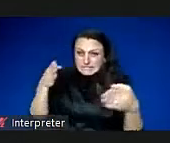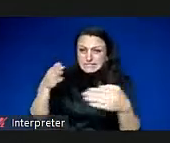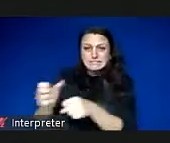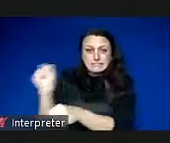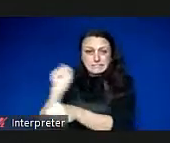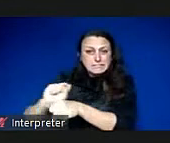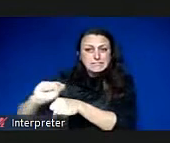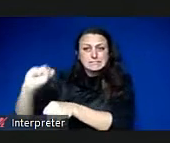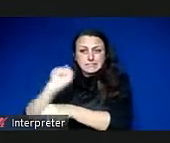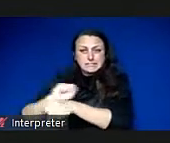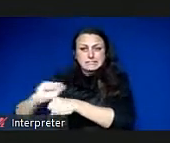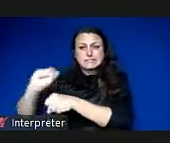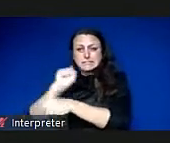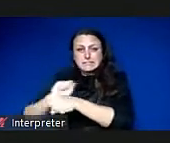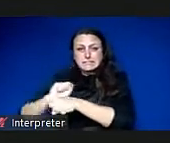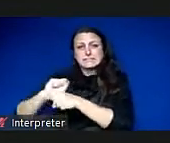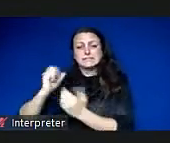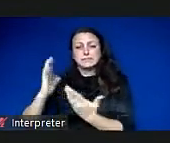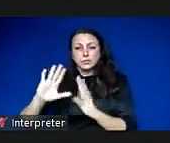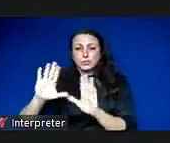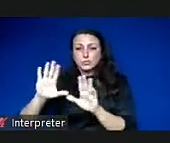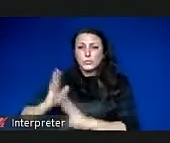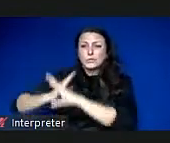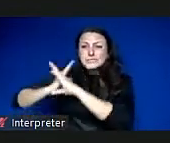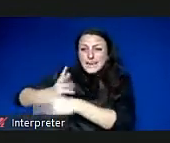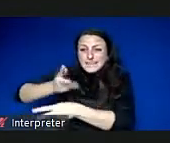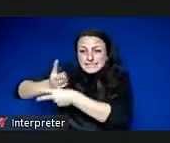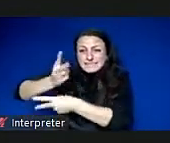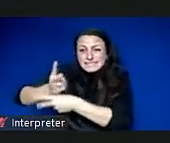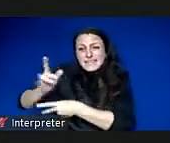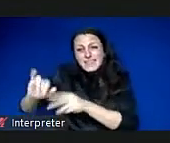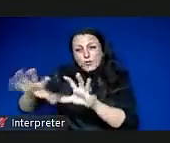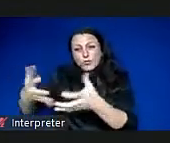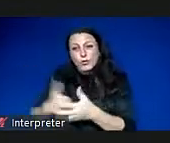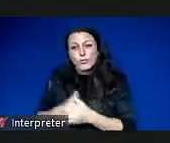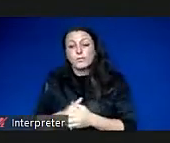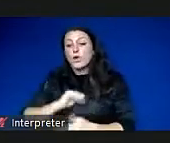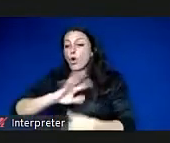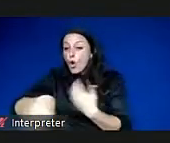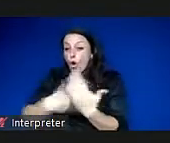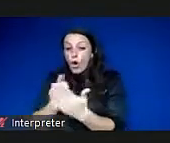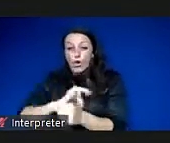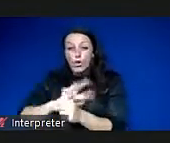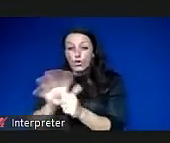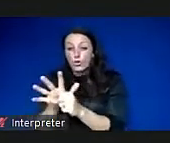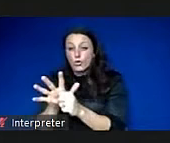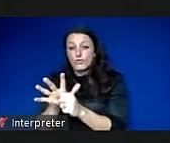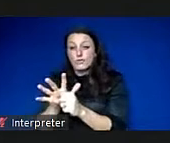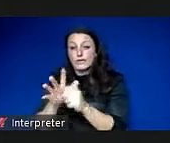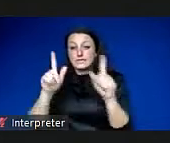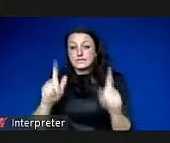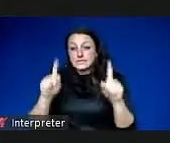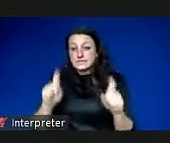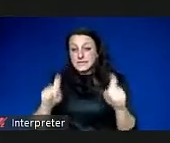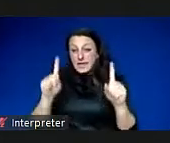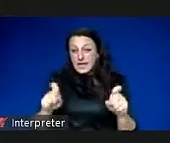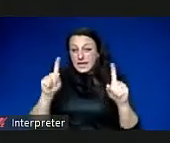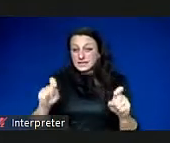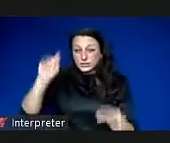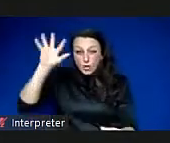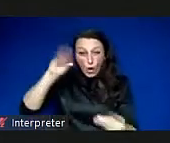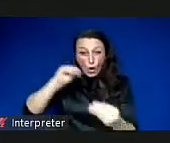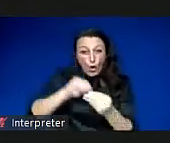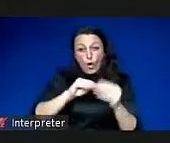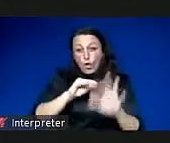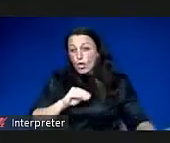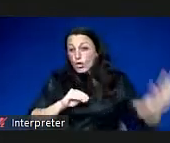protecting this community. 50% of all the COVID-19 tests across the entire state over